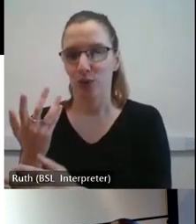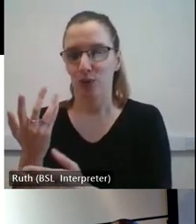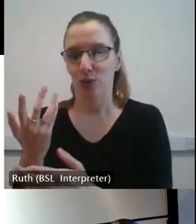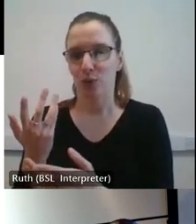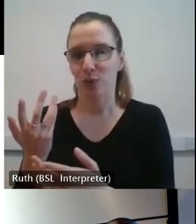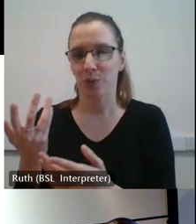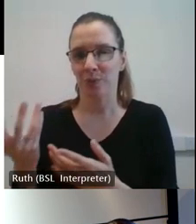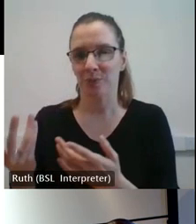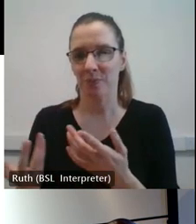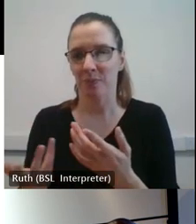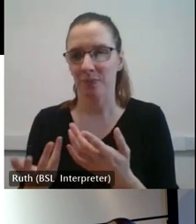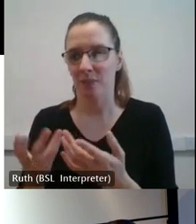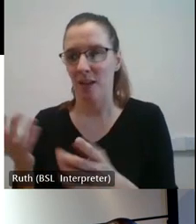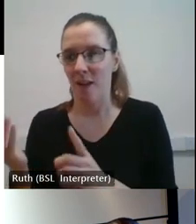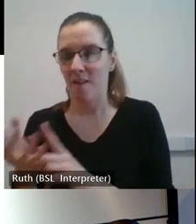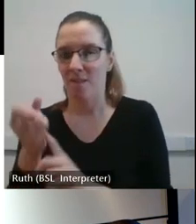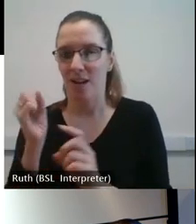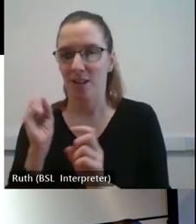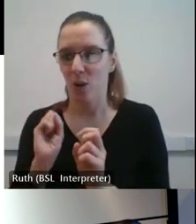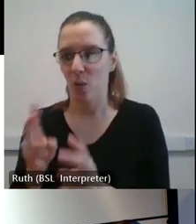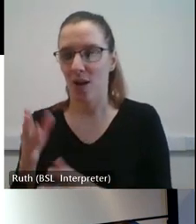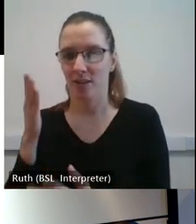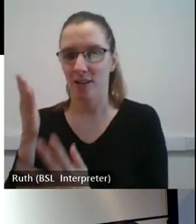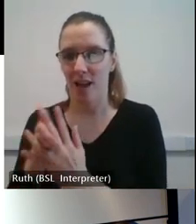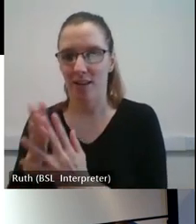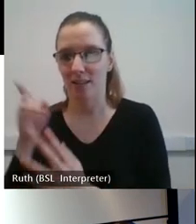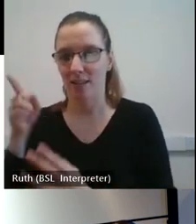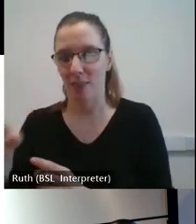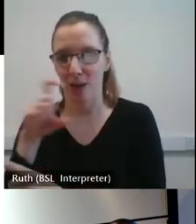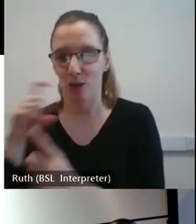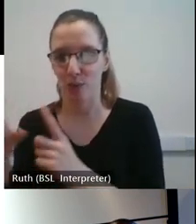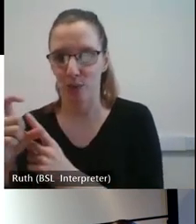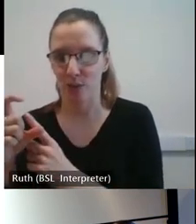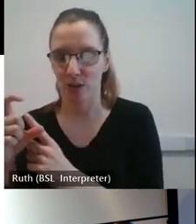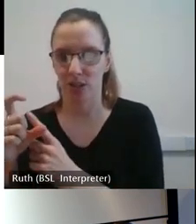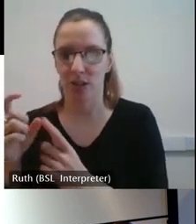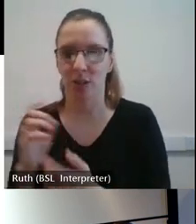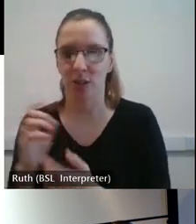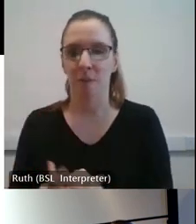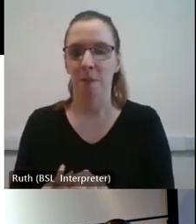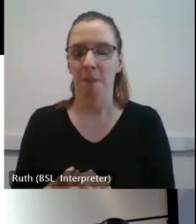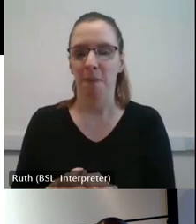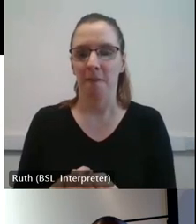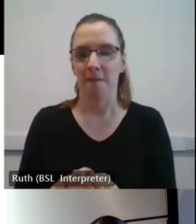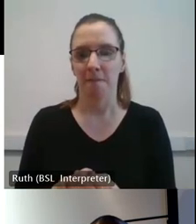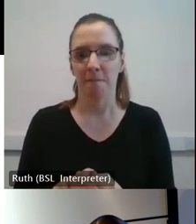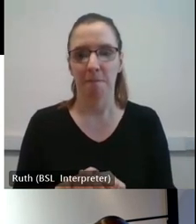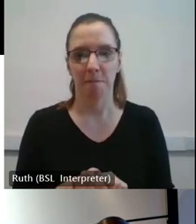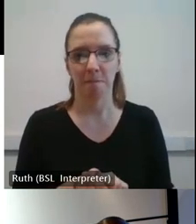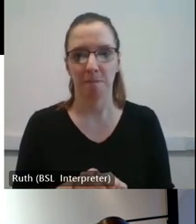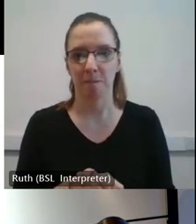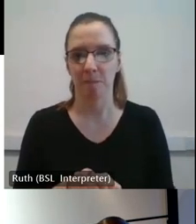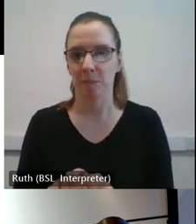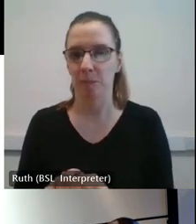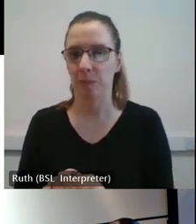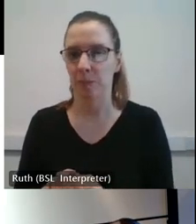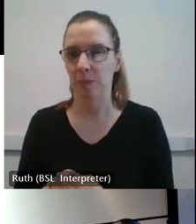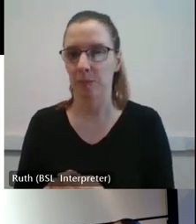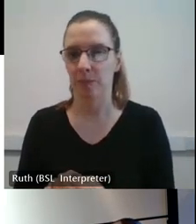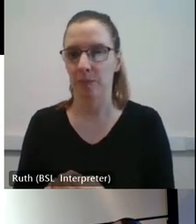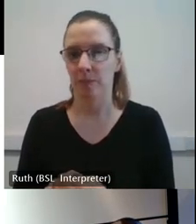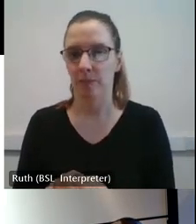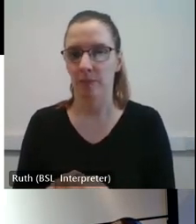go and find a way to access that community, you know, and accessing that community can